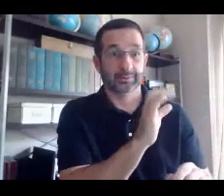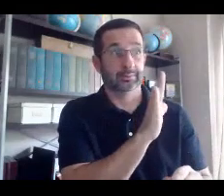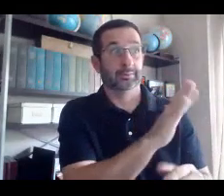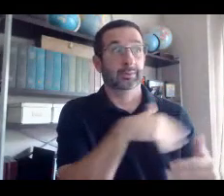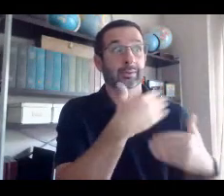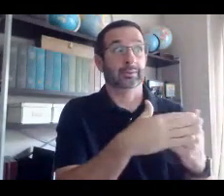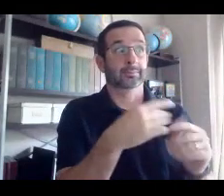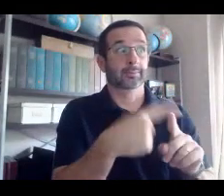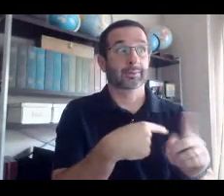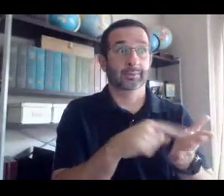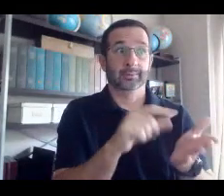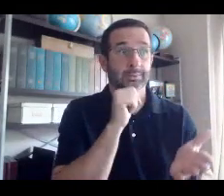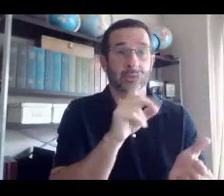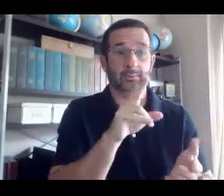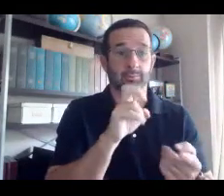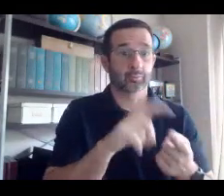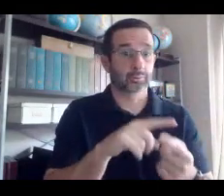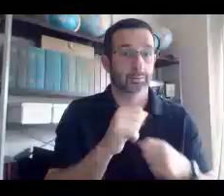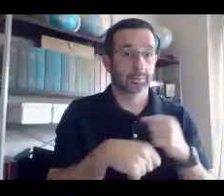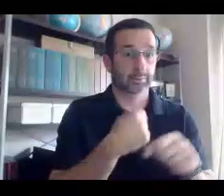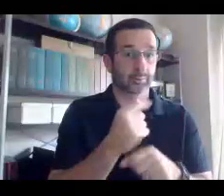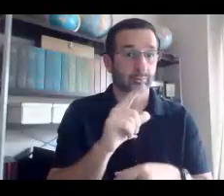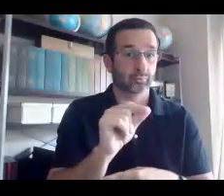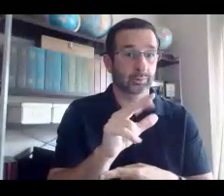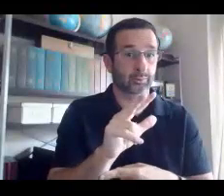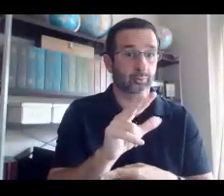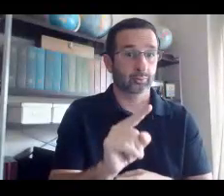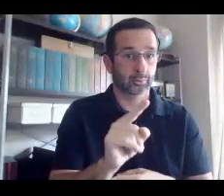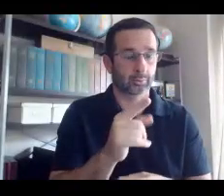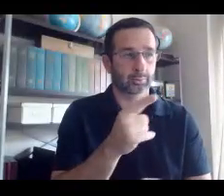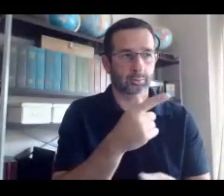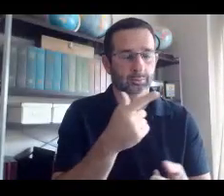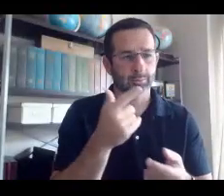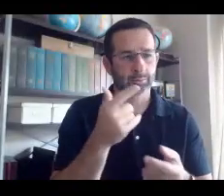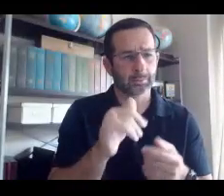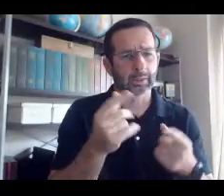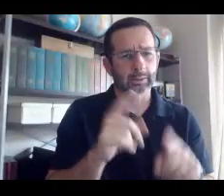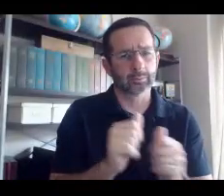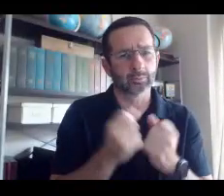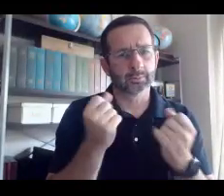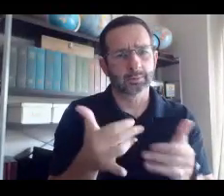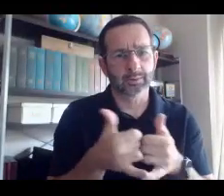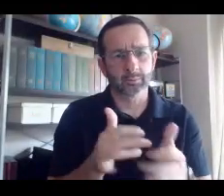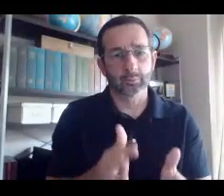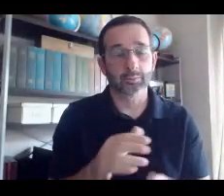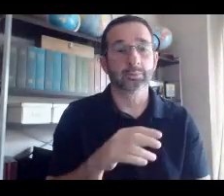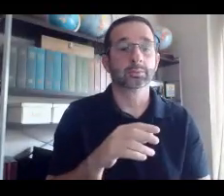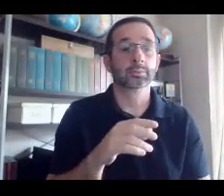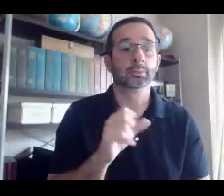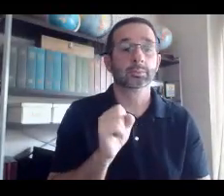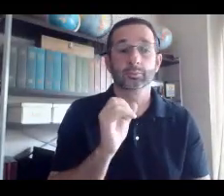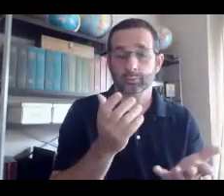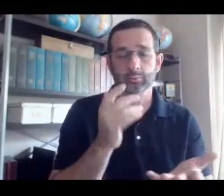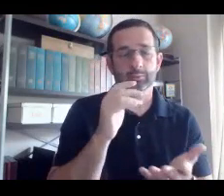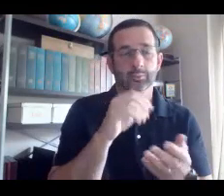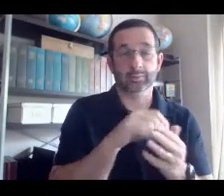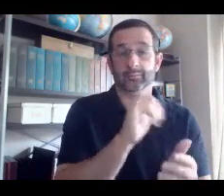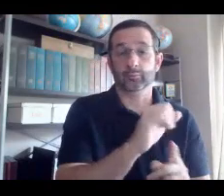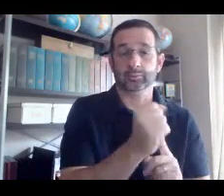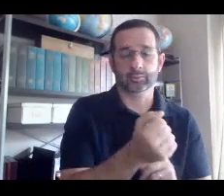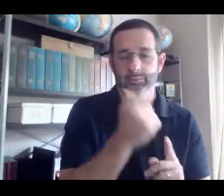awardee in this case. So the next month payment was not due until 2031, and that does happen